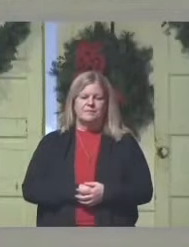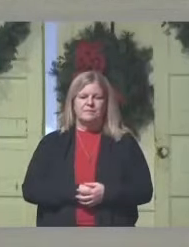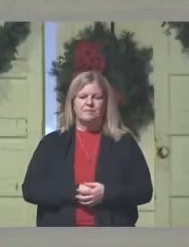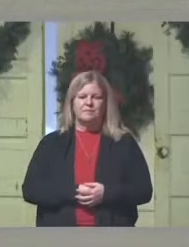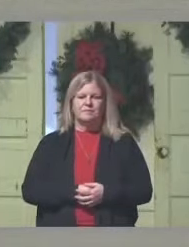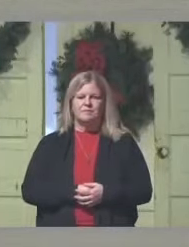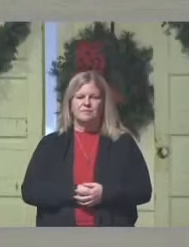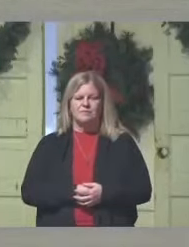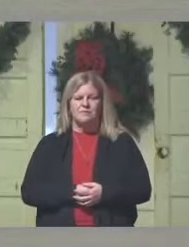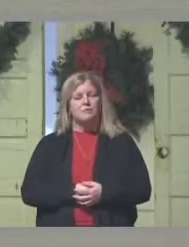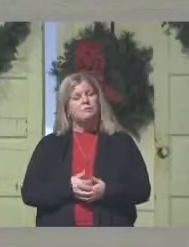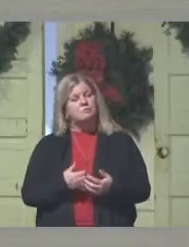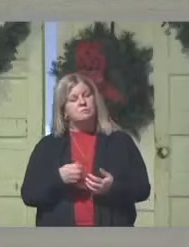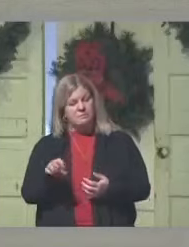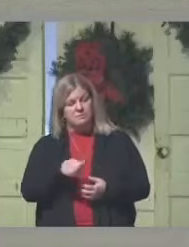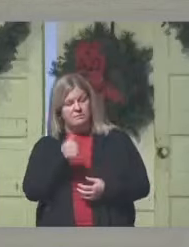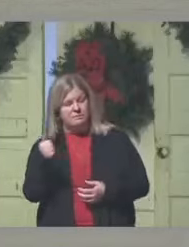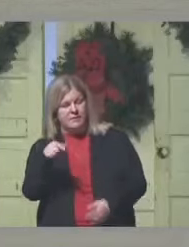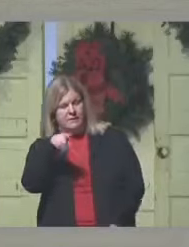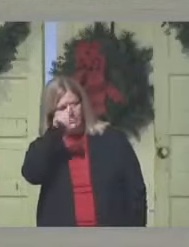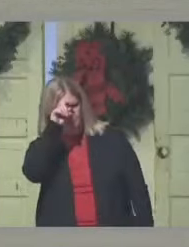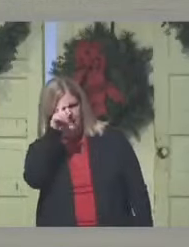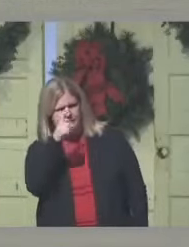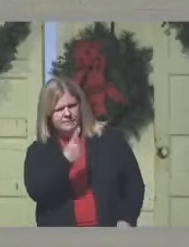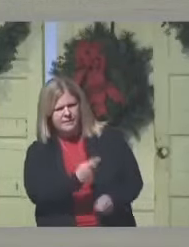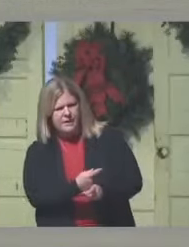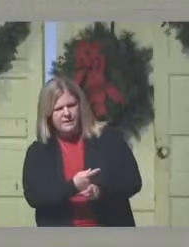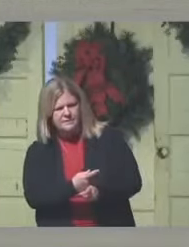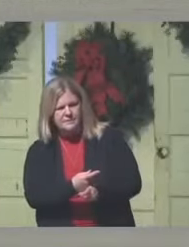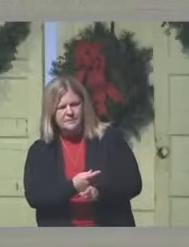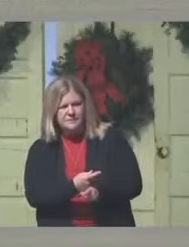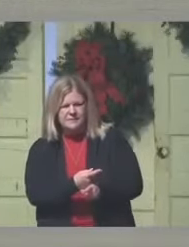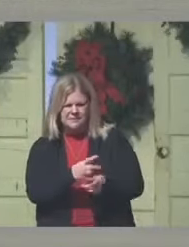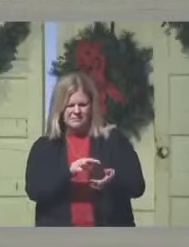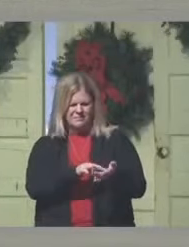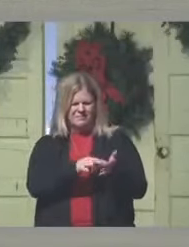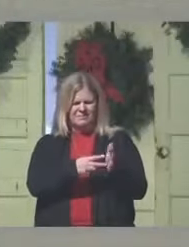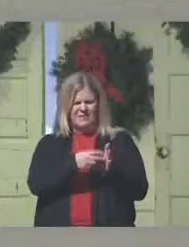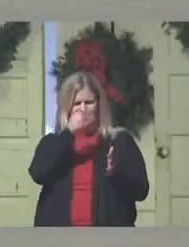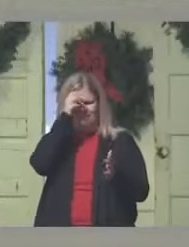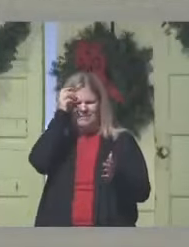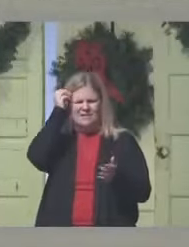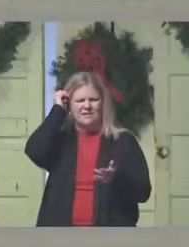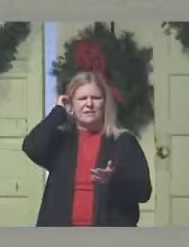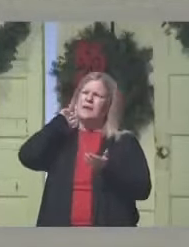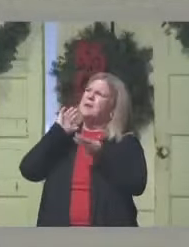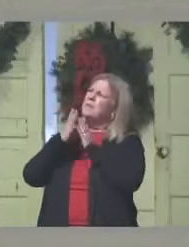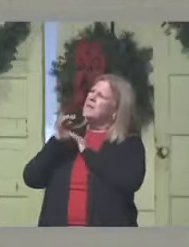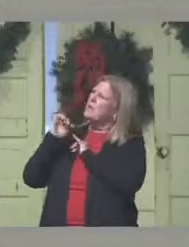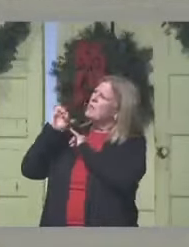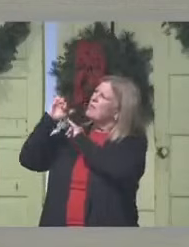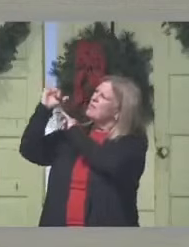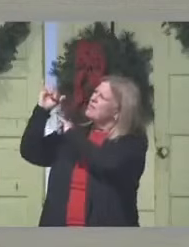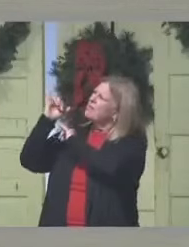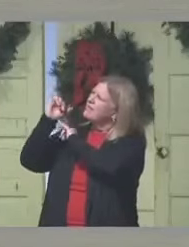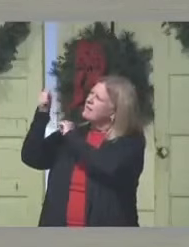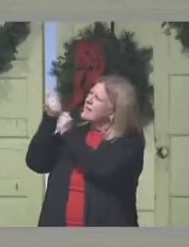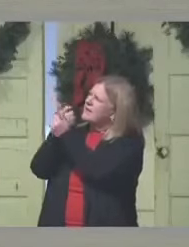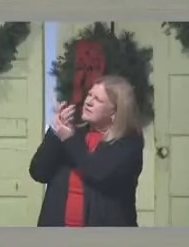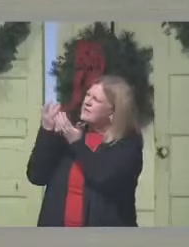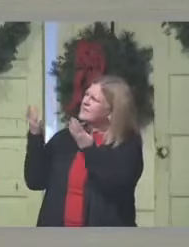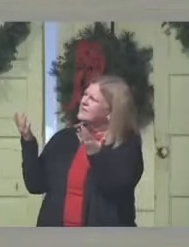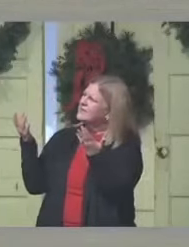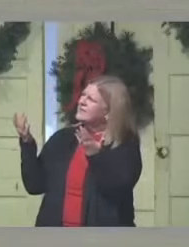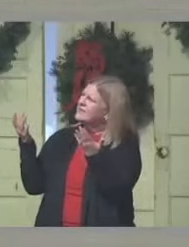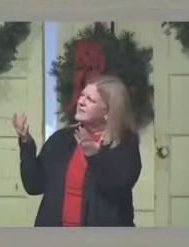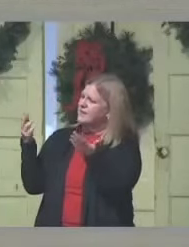Well, this raises yet another question, doesn't it? What does it mean to be like Christ Jesus in everything?